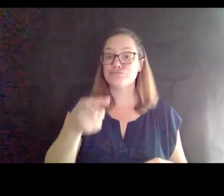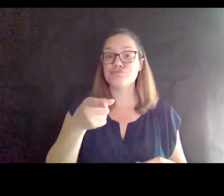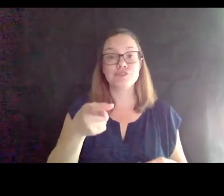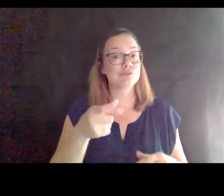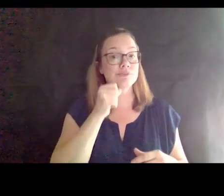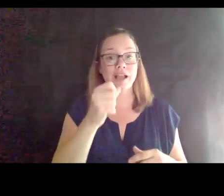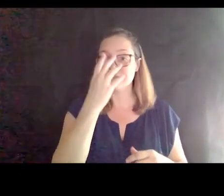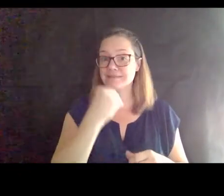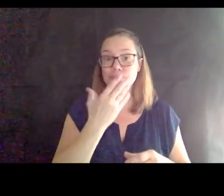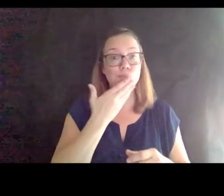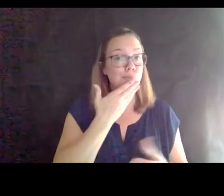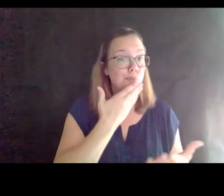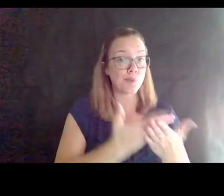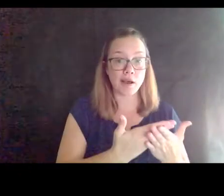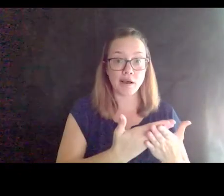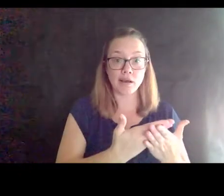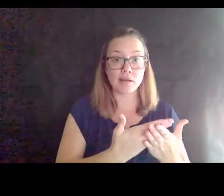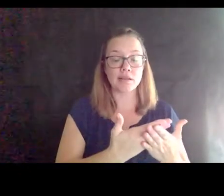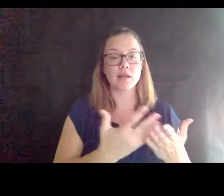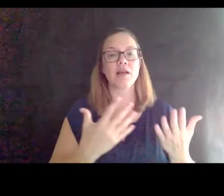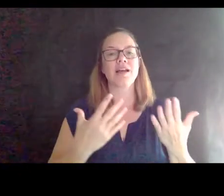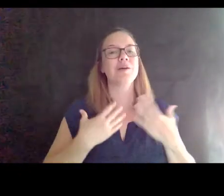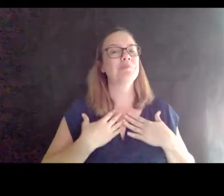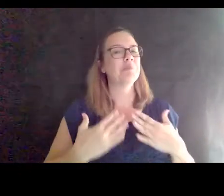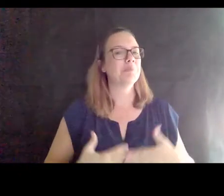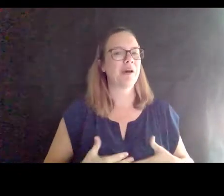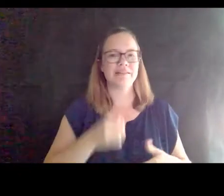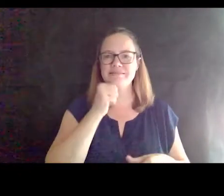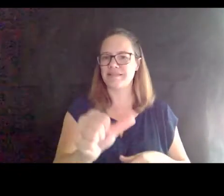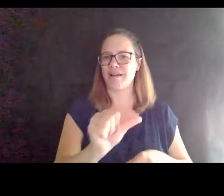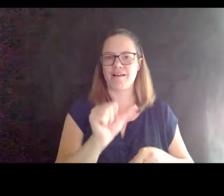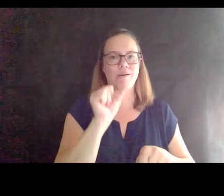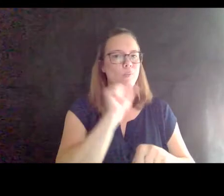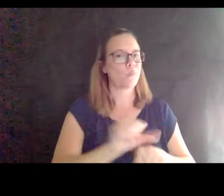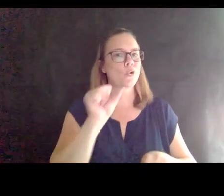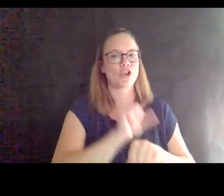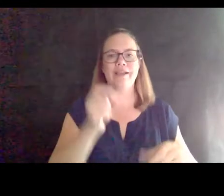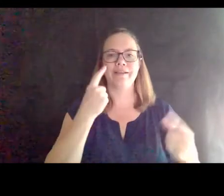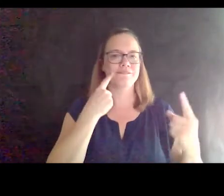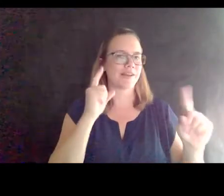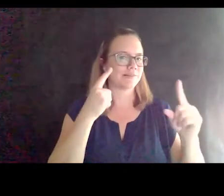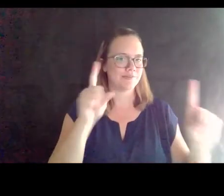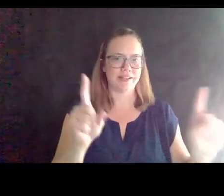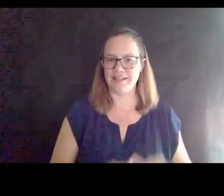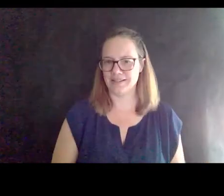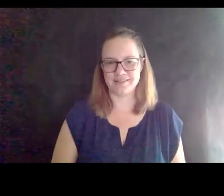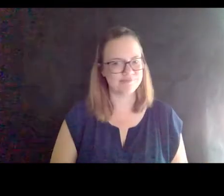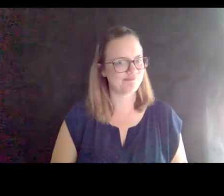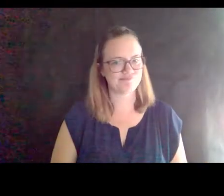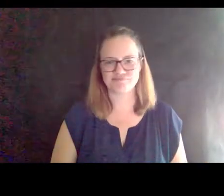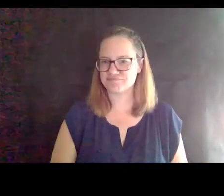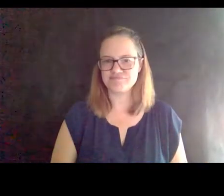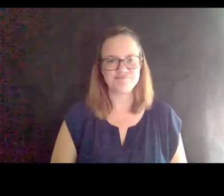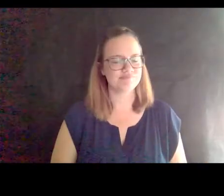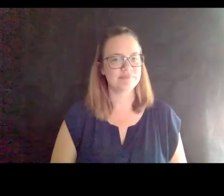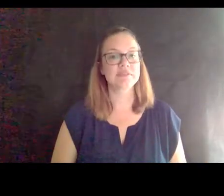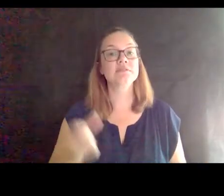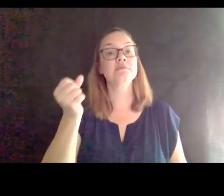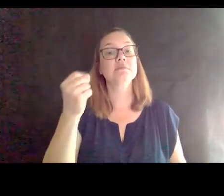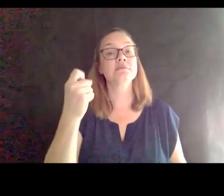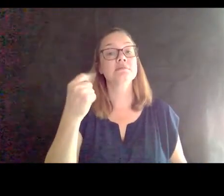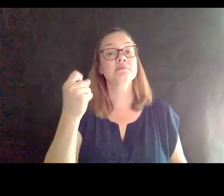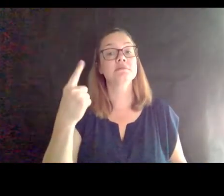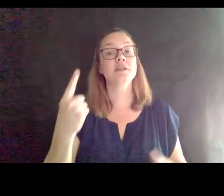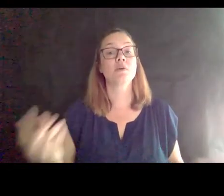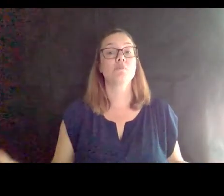effectively, doesn't necessarily slow it, it just is not working as effectively, and leaves more